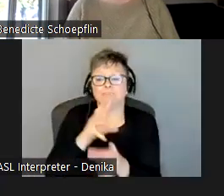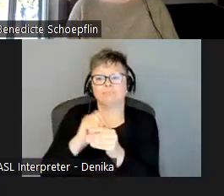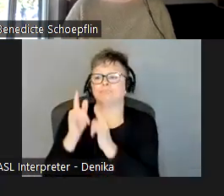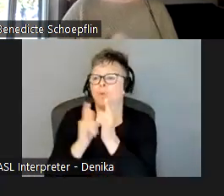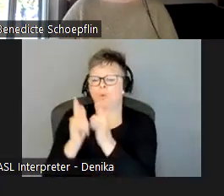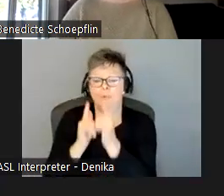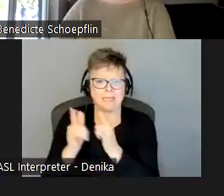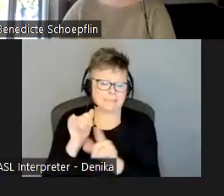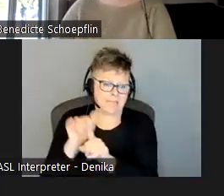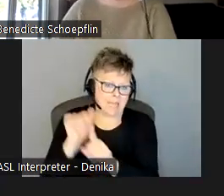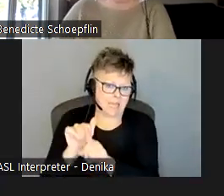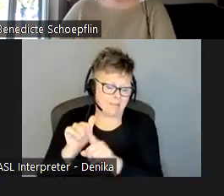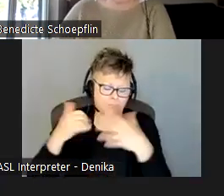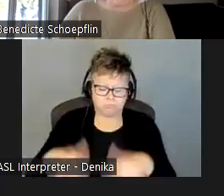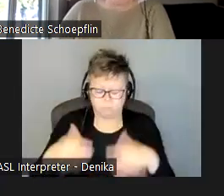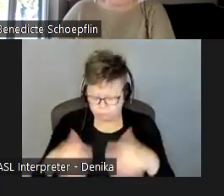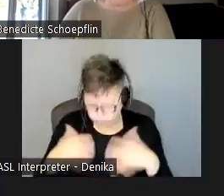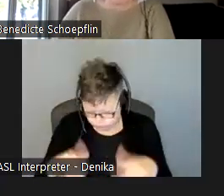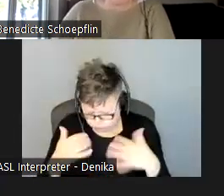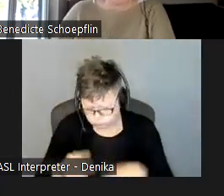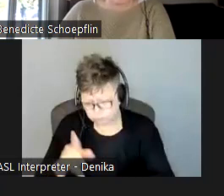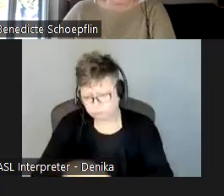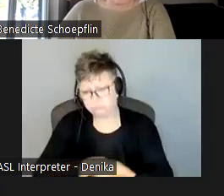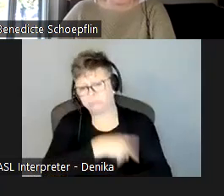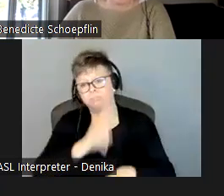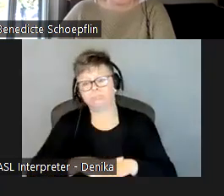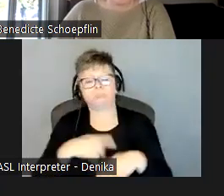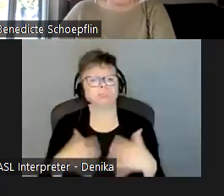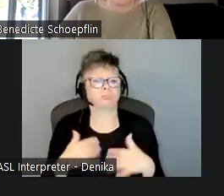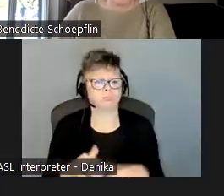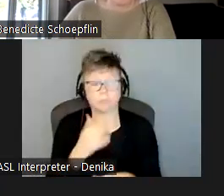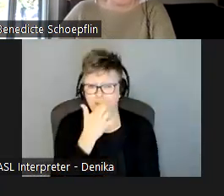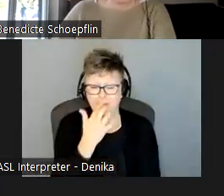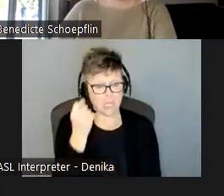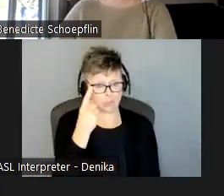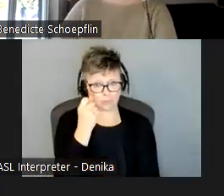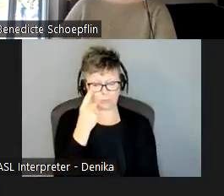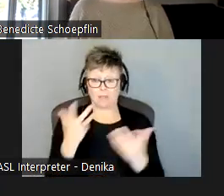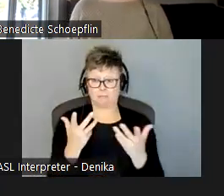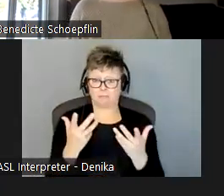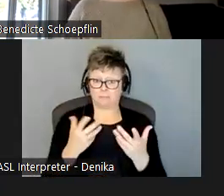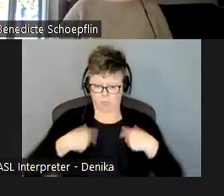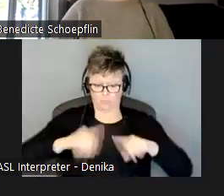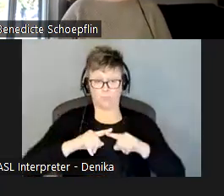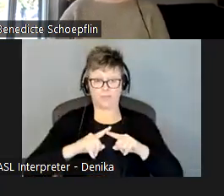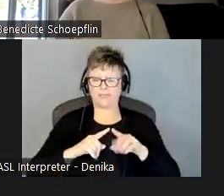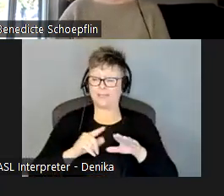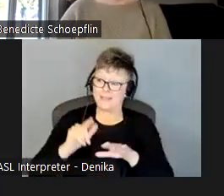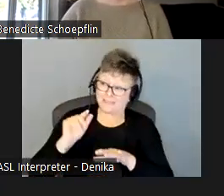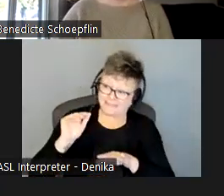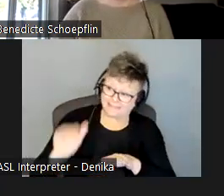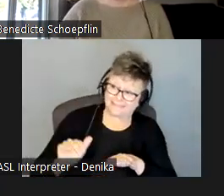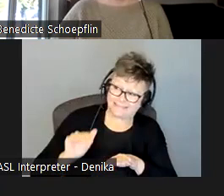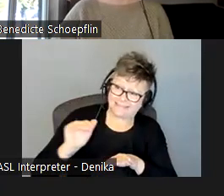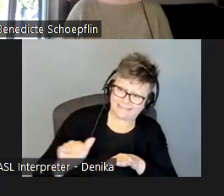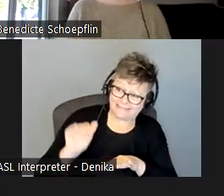long time. And with us, the law enforcement, we were able to convince this victim and she